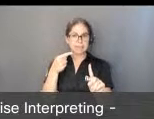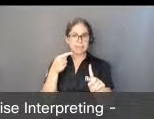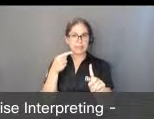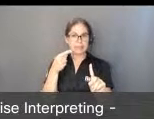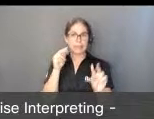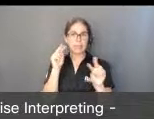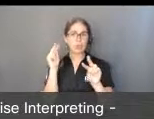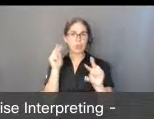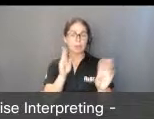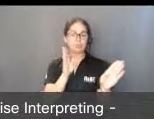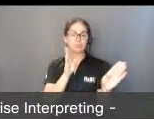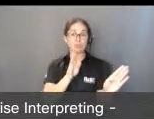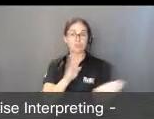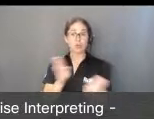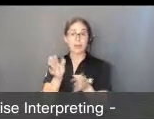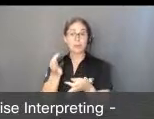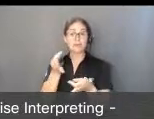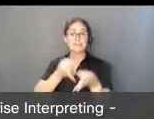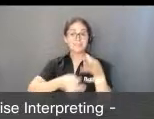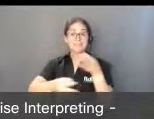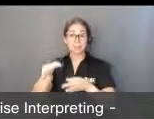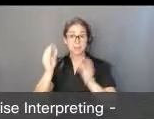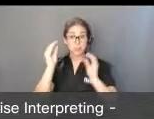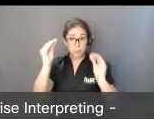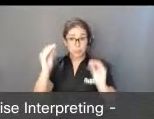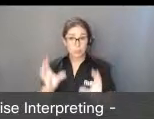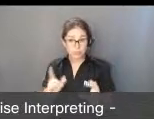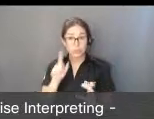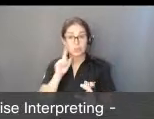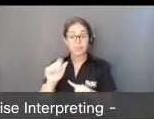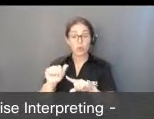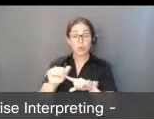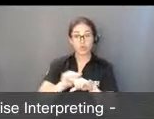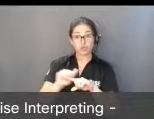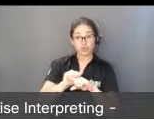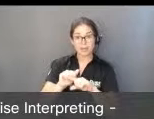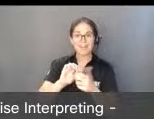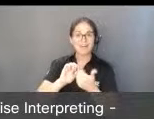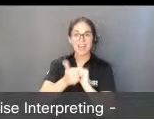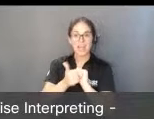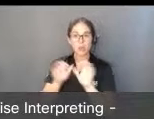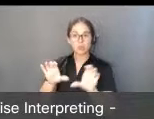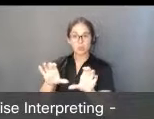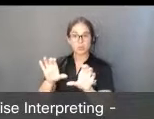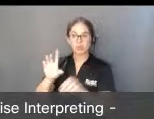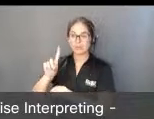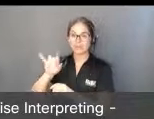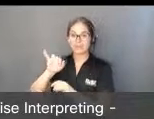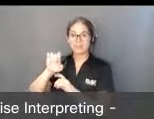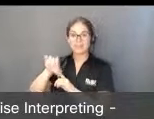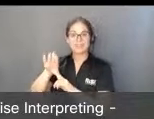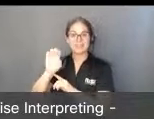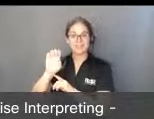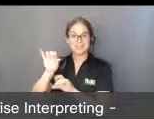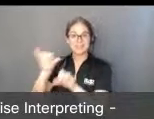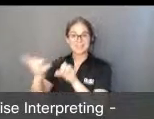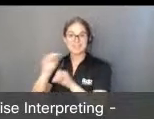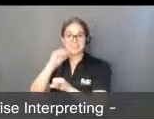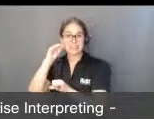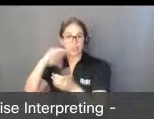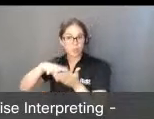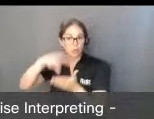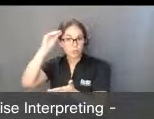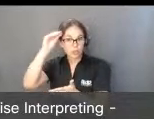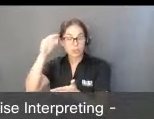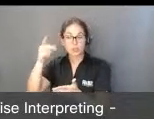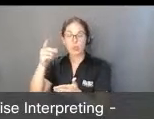substitute teachers for the training for distant learning so they could be available to our district. And when